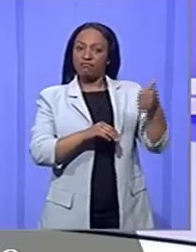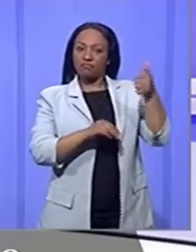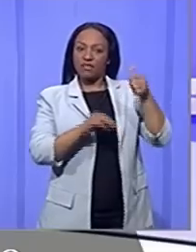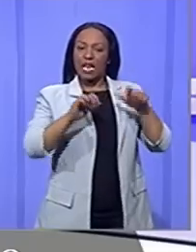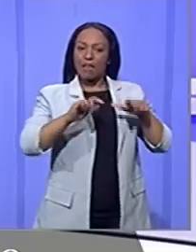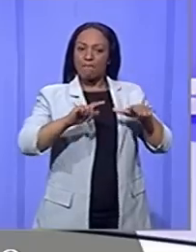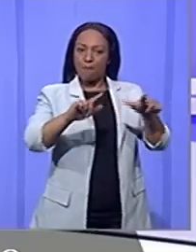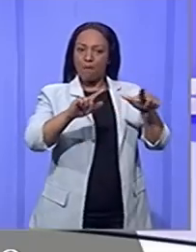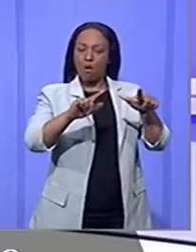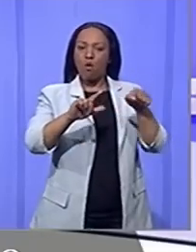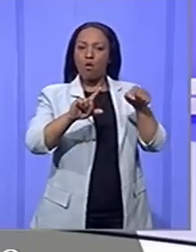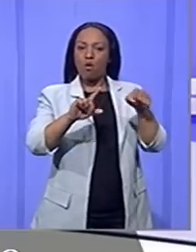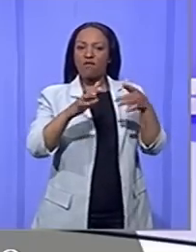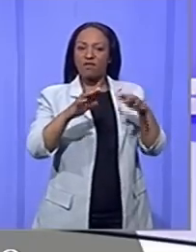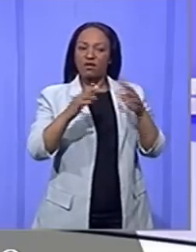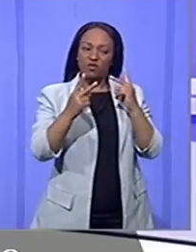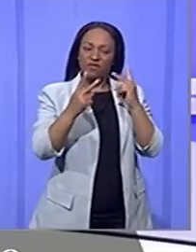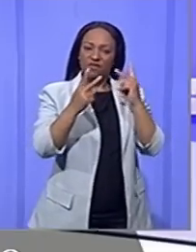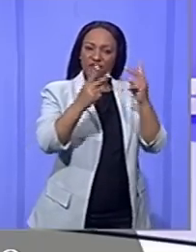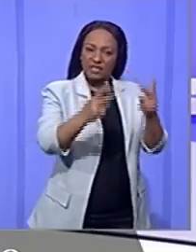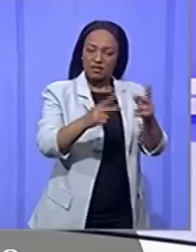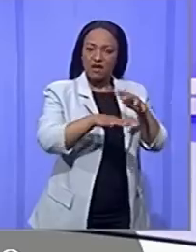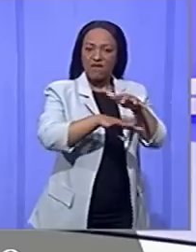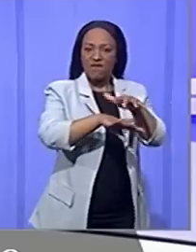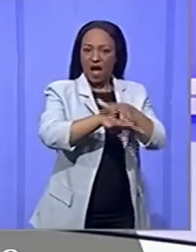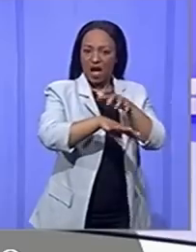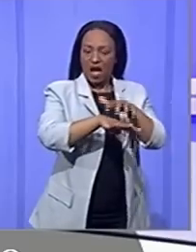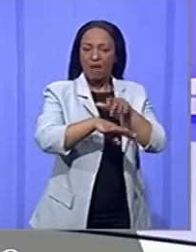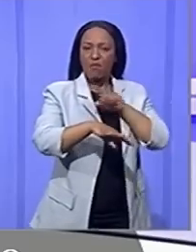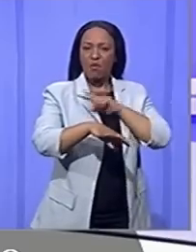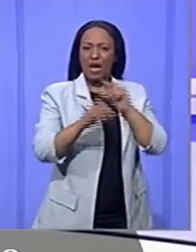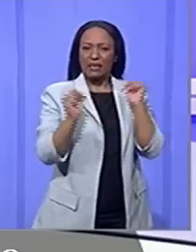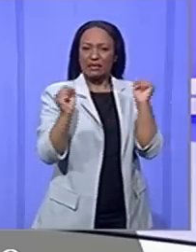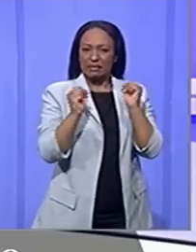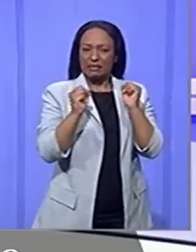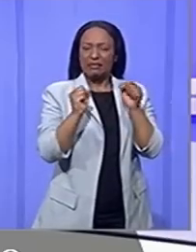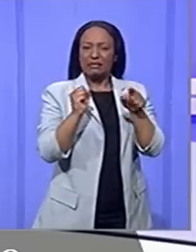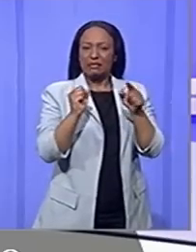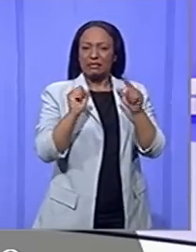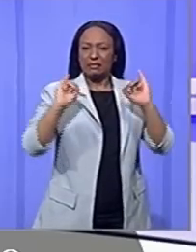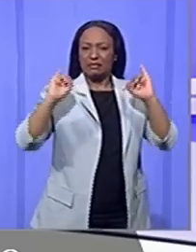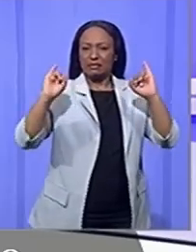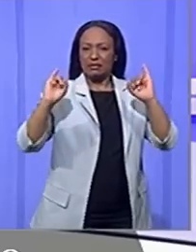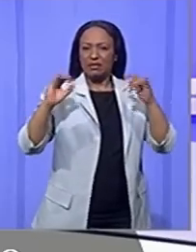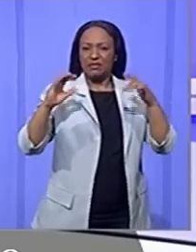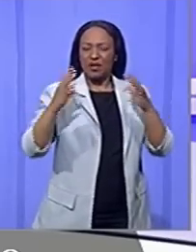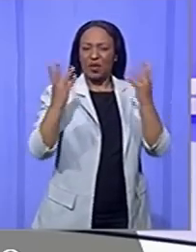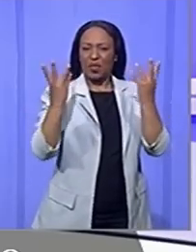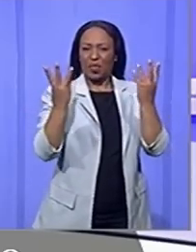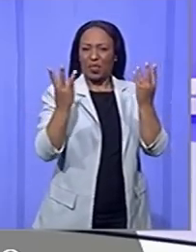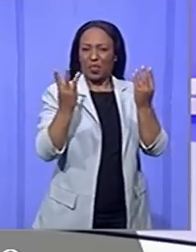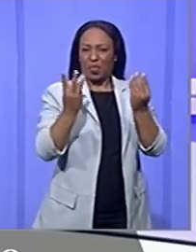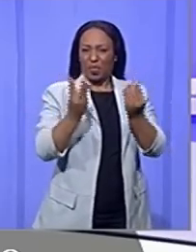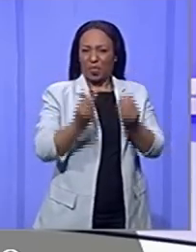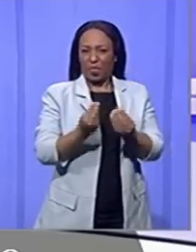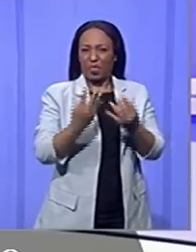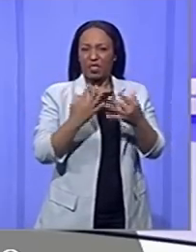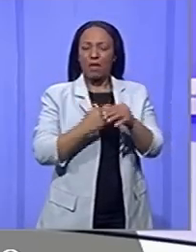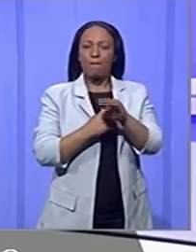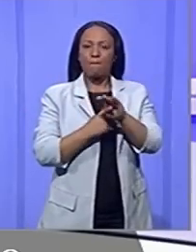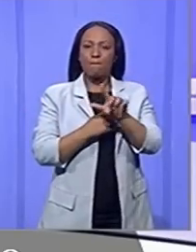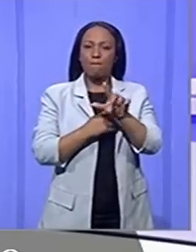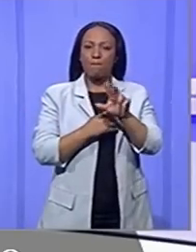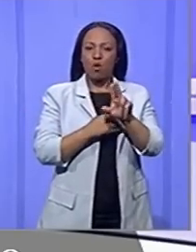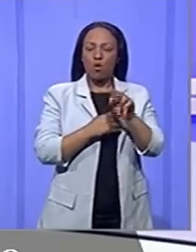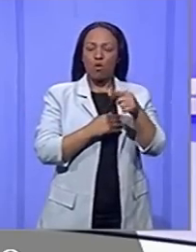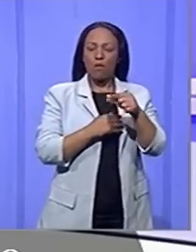le tahlelo ya ditjhelete ka lebaka la serame se matla se ntseng hore dijalo tsa bona di bajwa sebakeng sa Blouberg. Ke dihektare tse